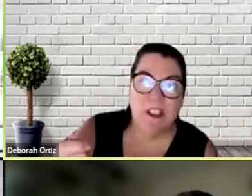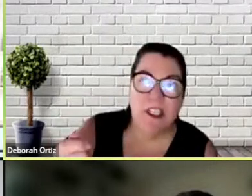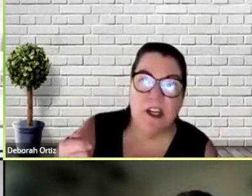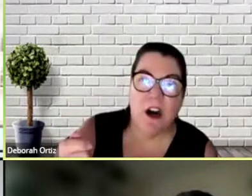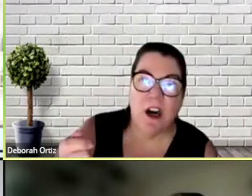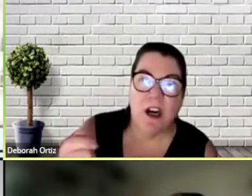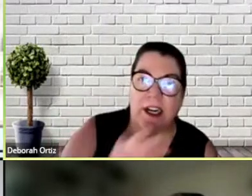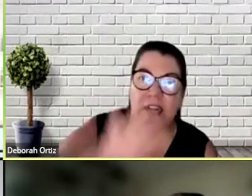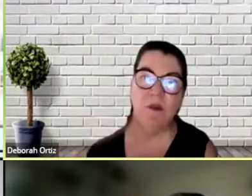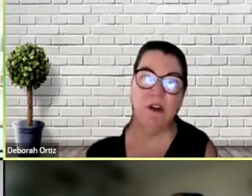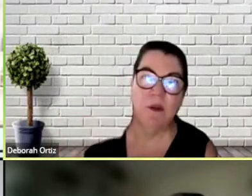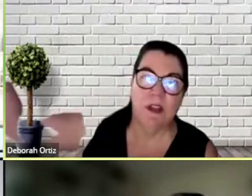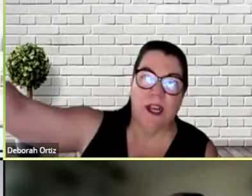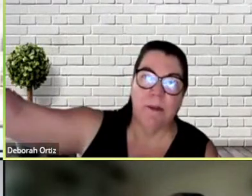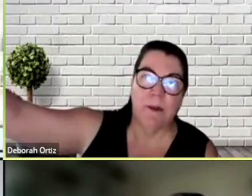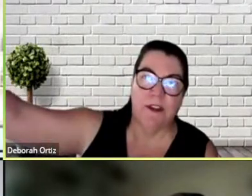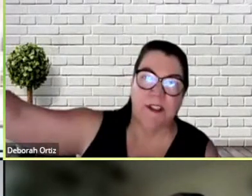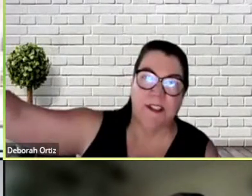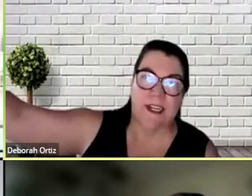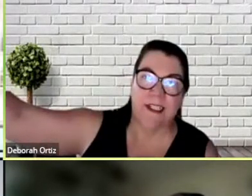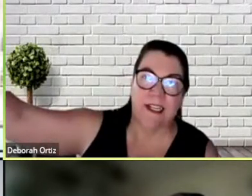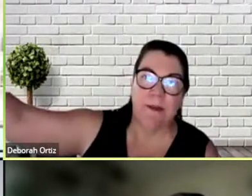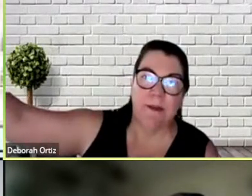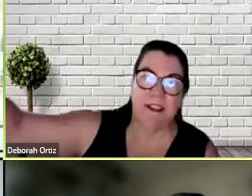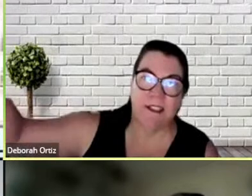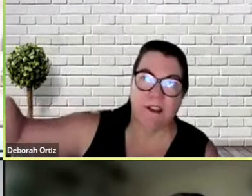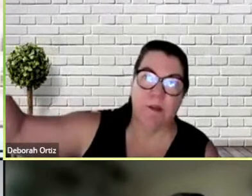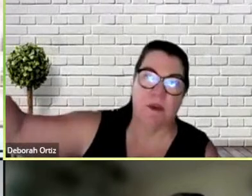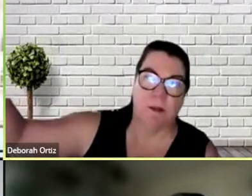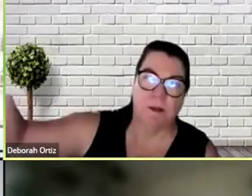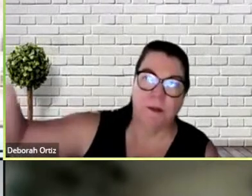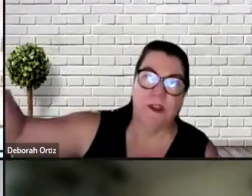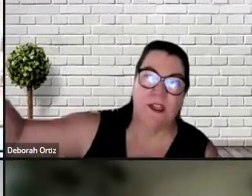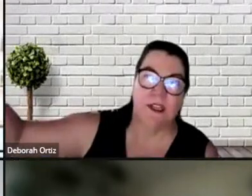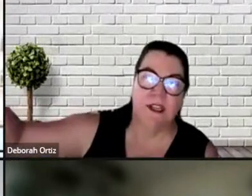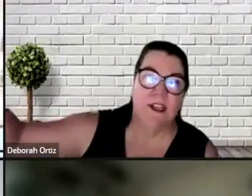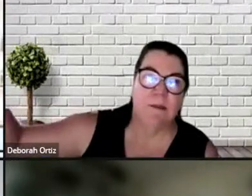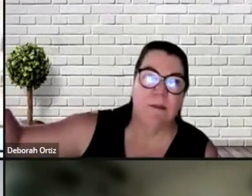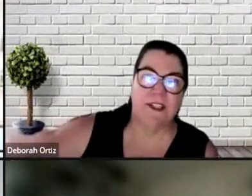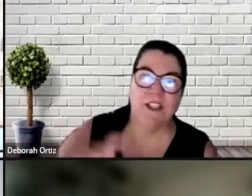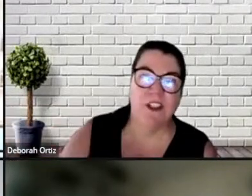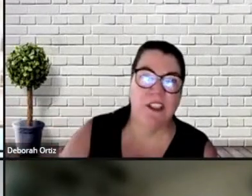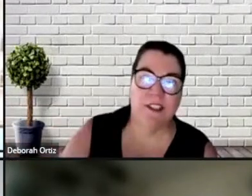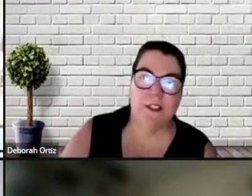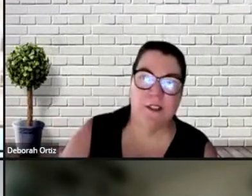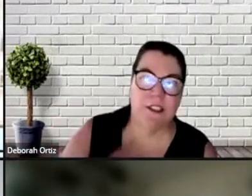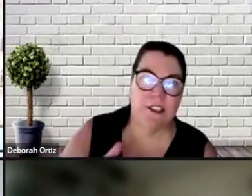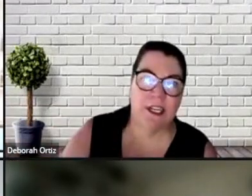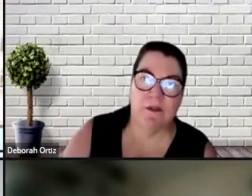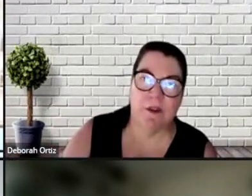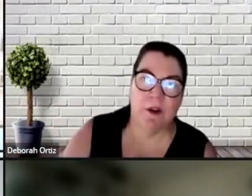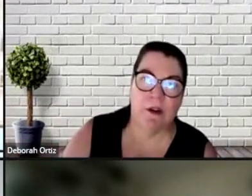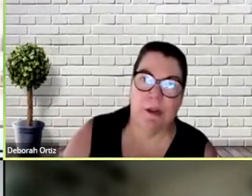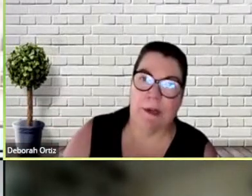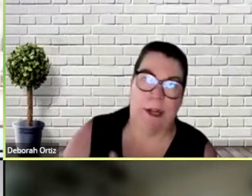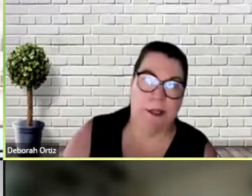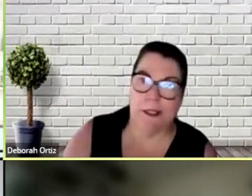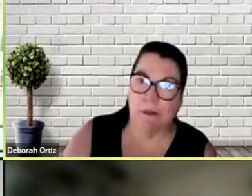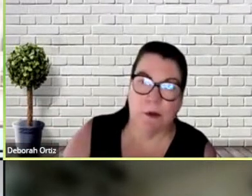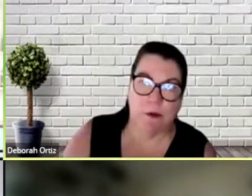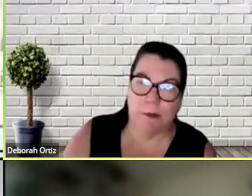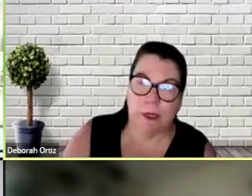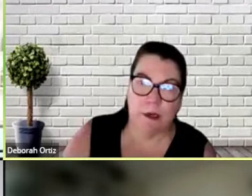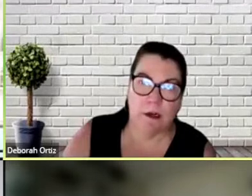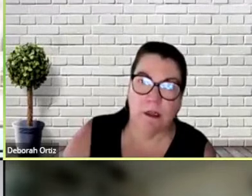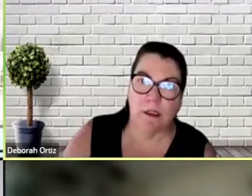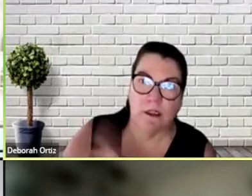It's essentially a card, and I don't want to rely upon the state database because there are problems with it. But essentially, students can take a photo. I mean, I can